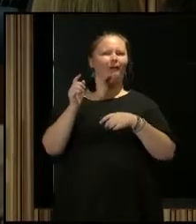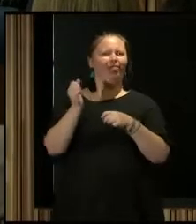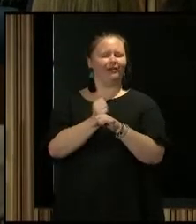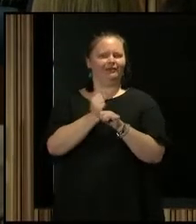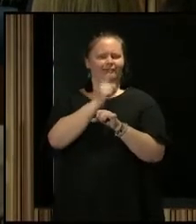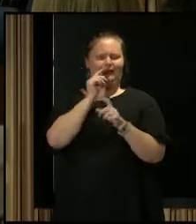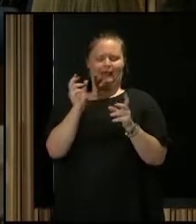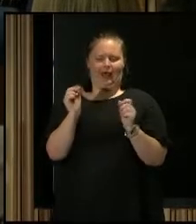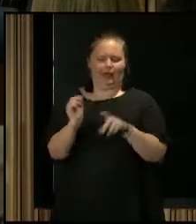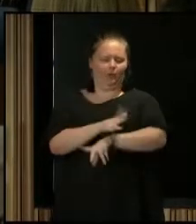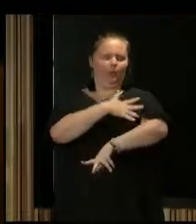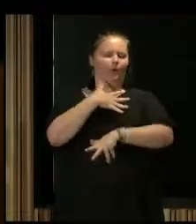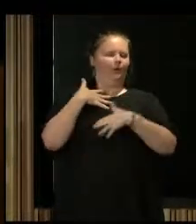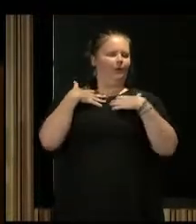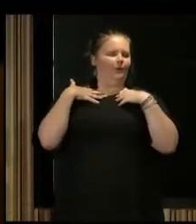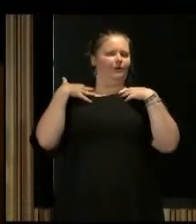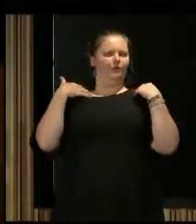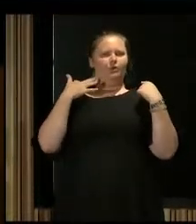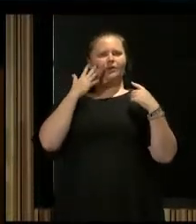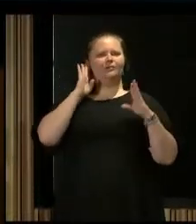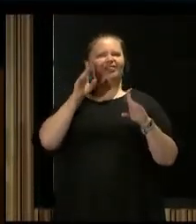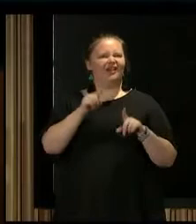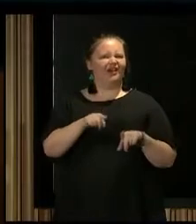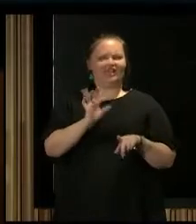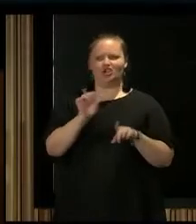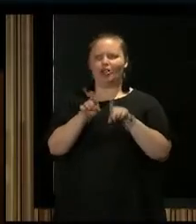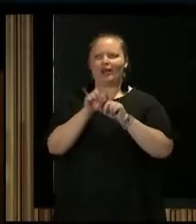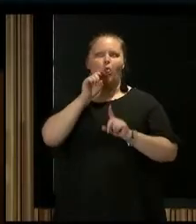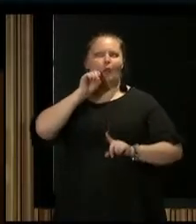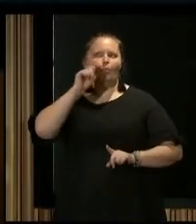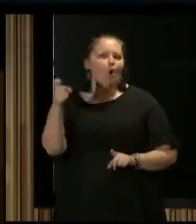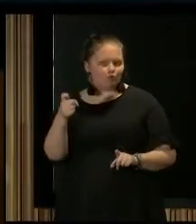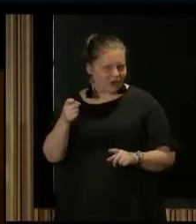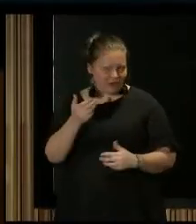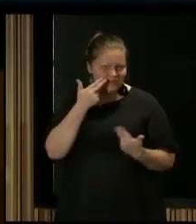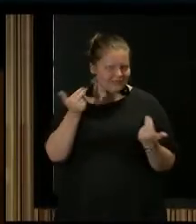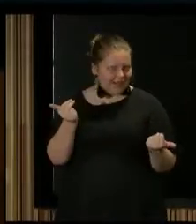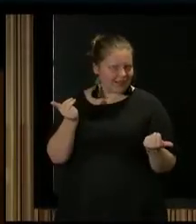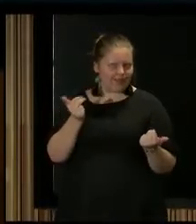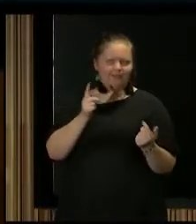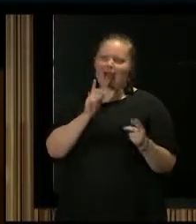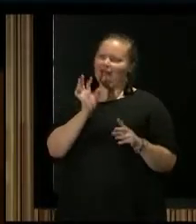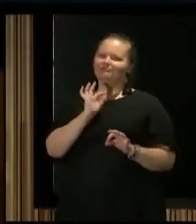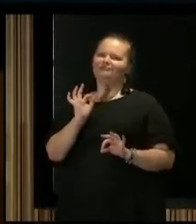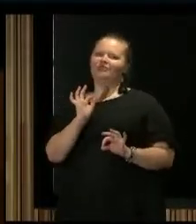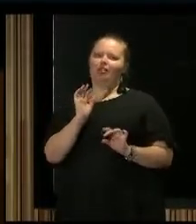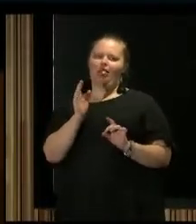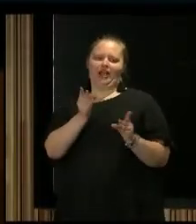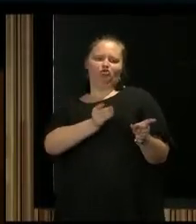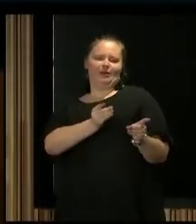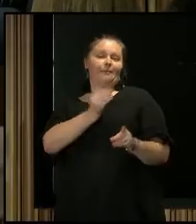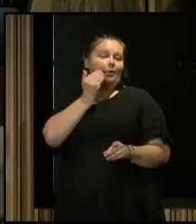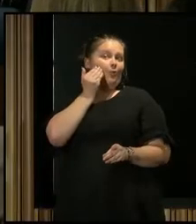the back of your neck when you listen to that. So it's not as if they won't sing en masse, but... Yeah. Not being directed by a woman,